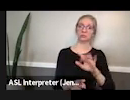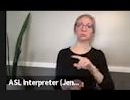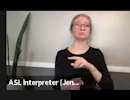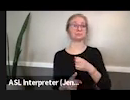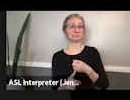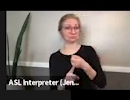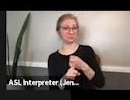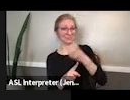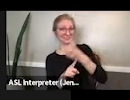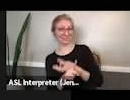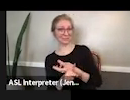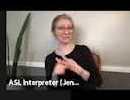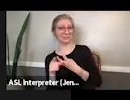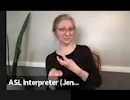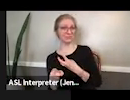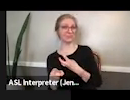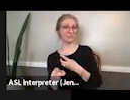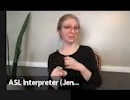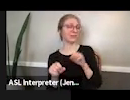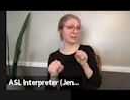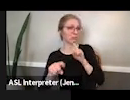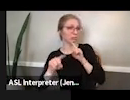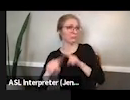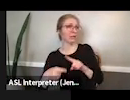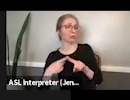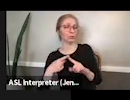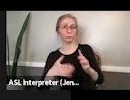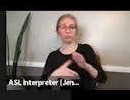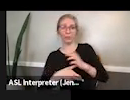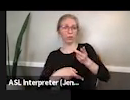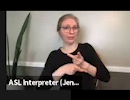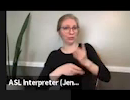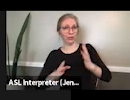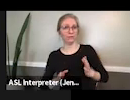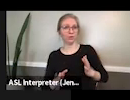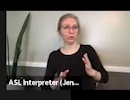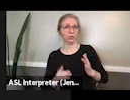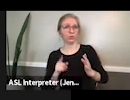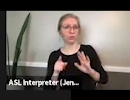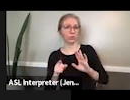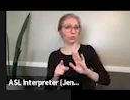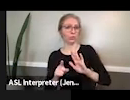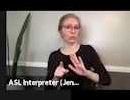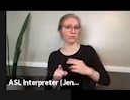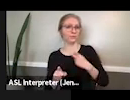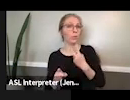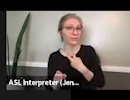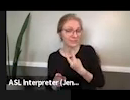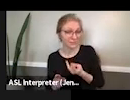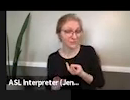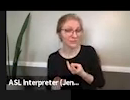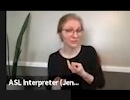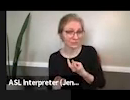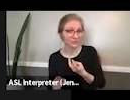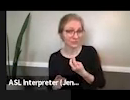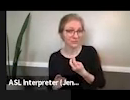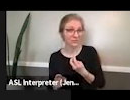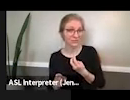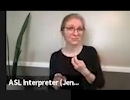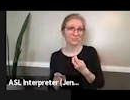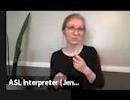can respond and do respond to the primary caregivers. So they complement each